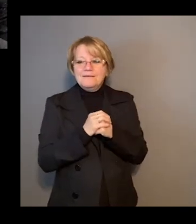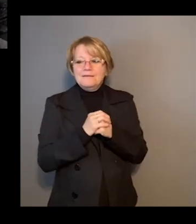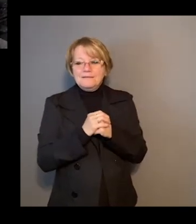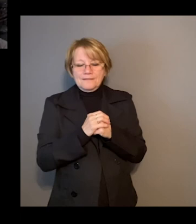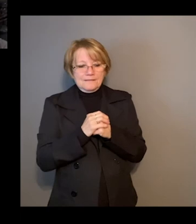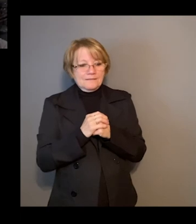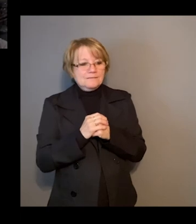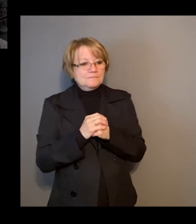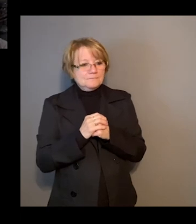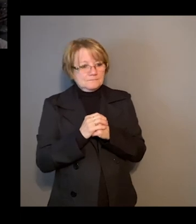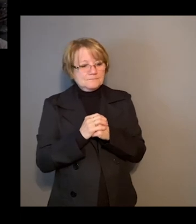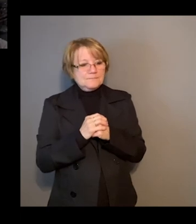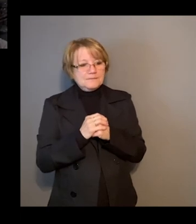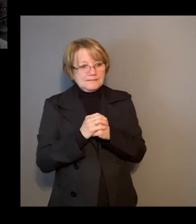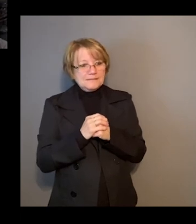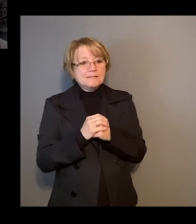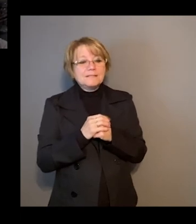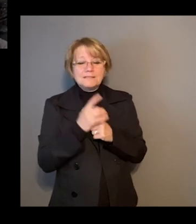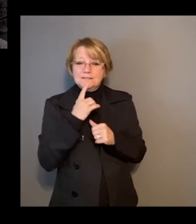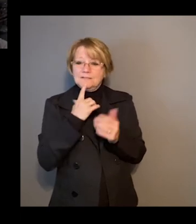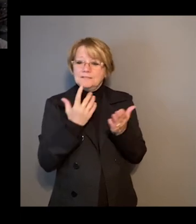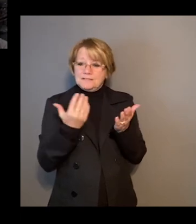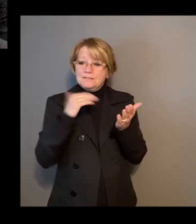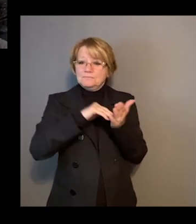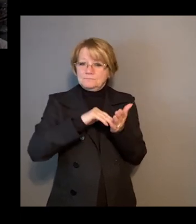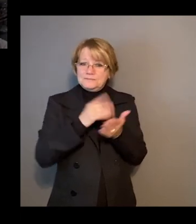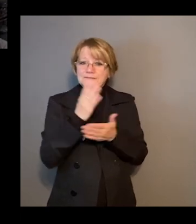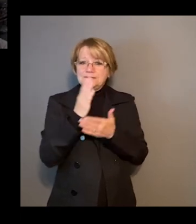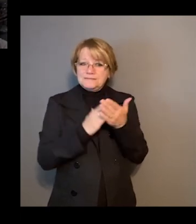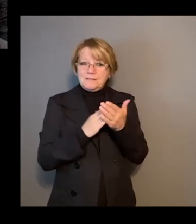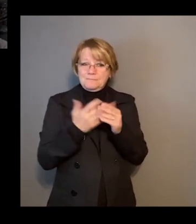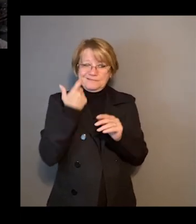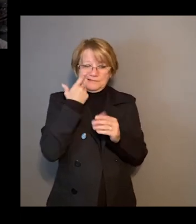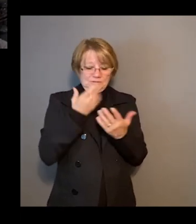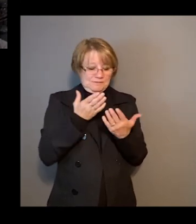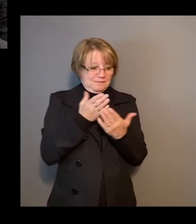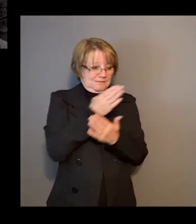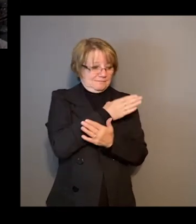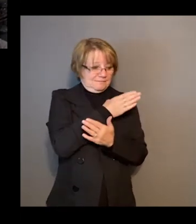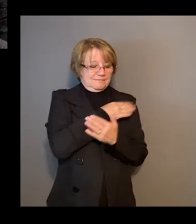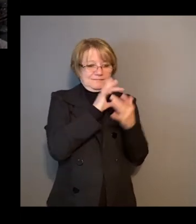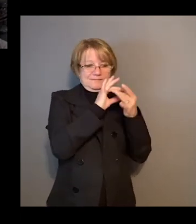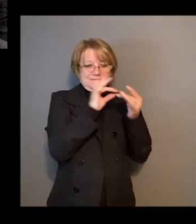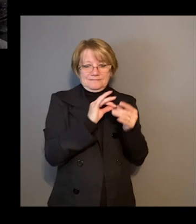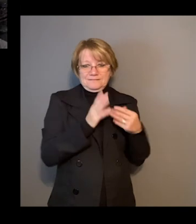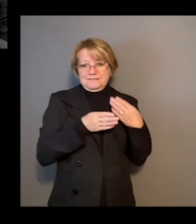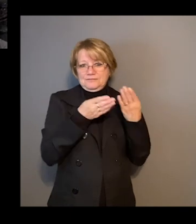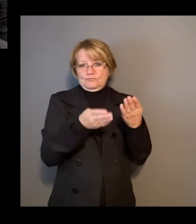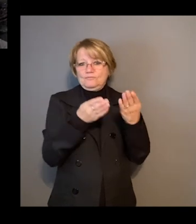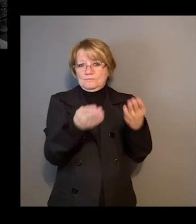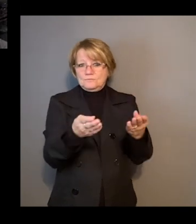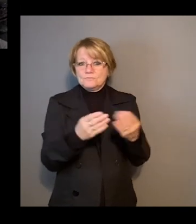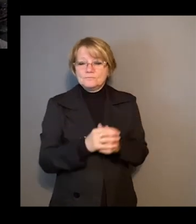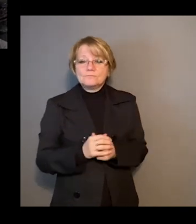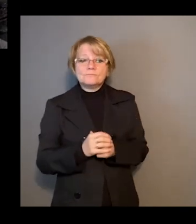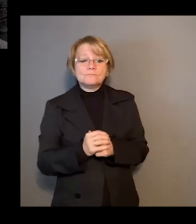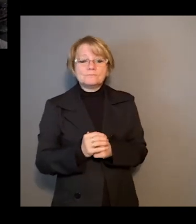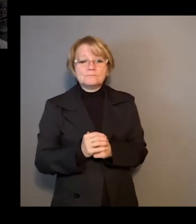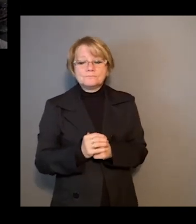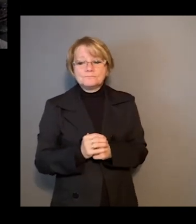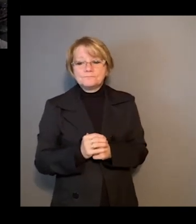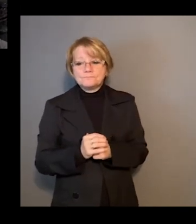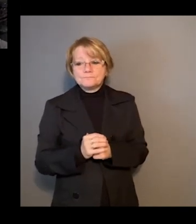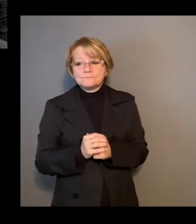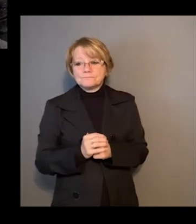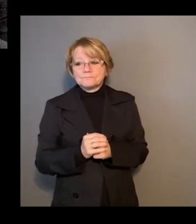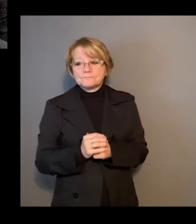echo some of the suggestions that our speakers have made. I think we need to change our